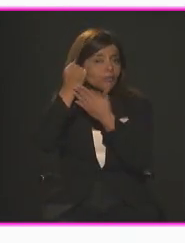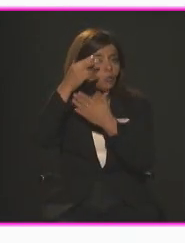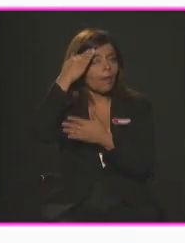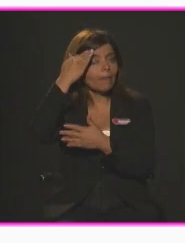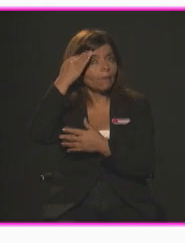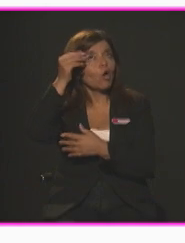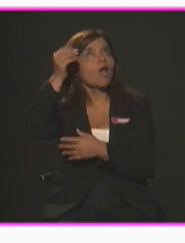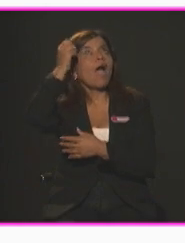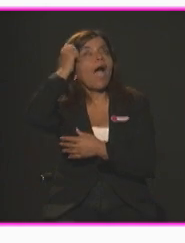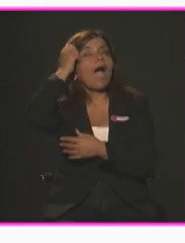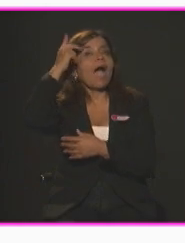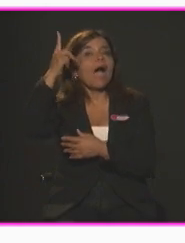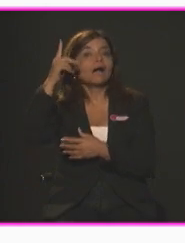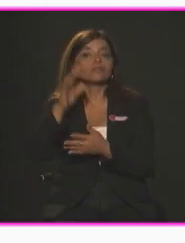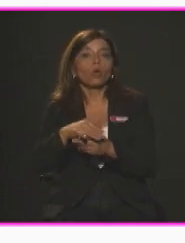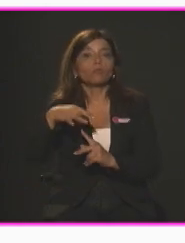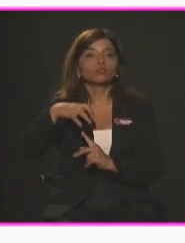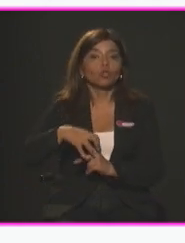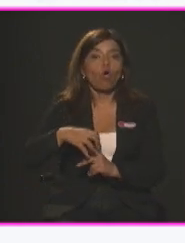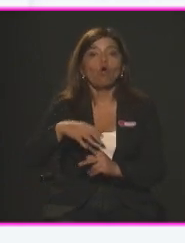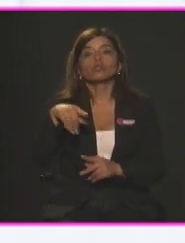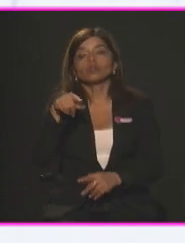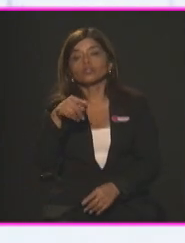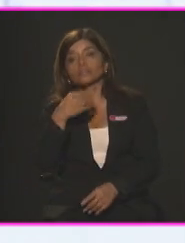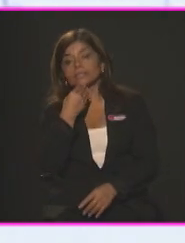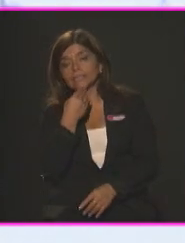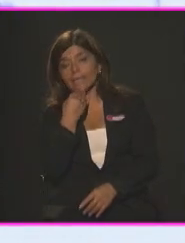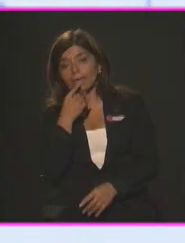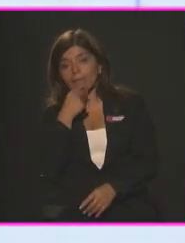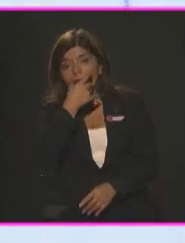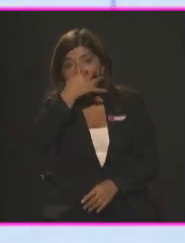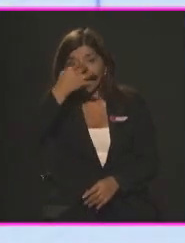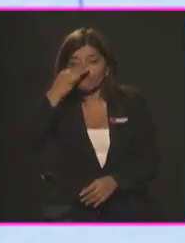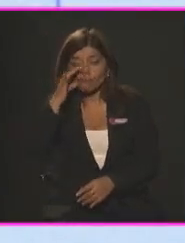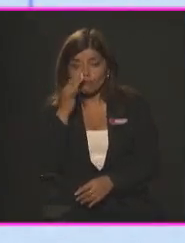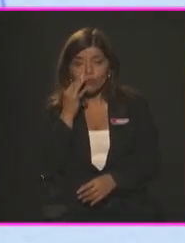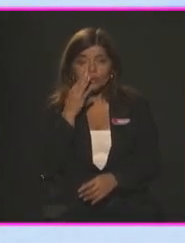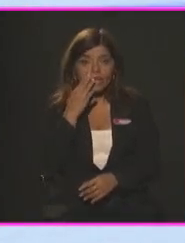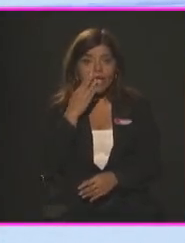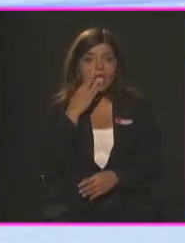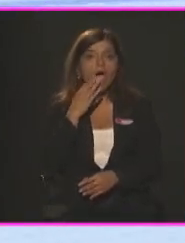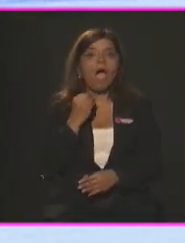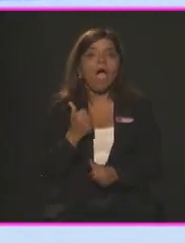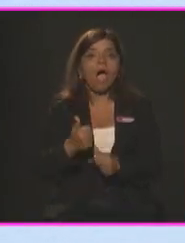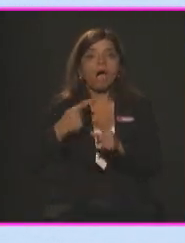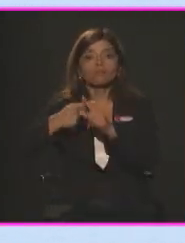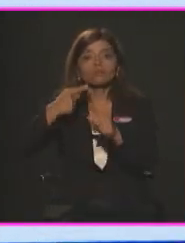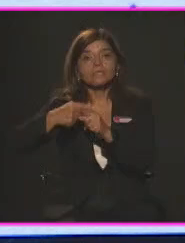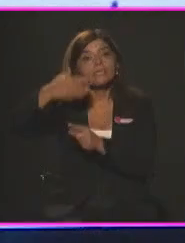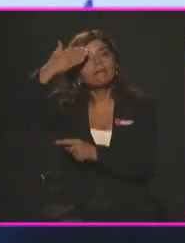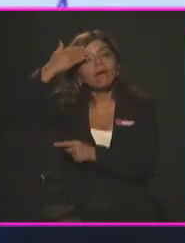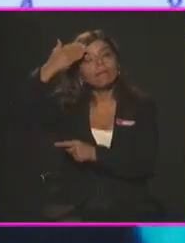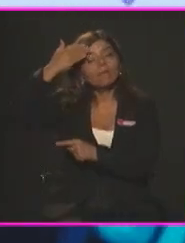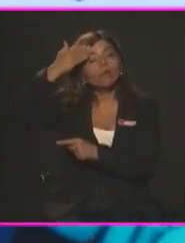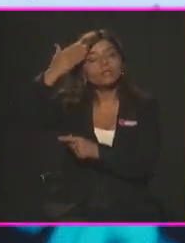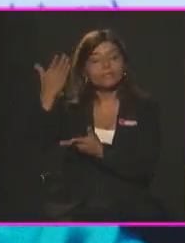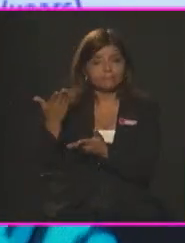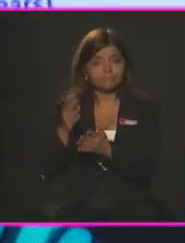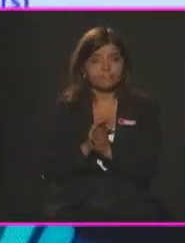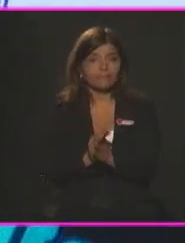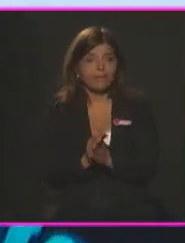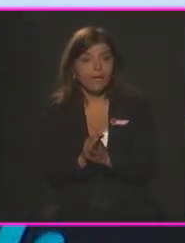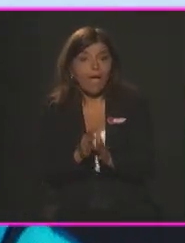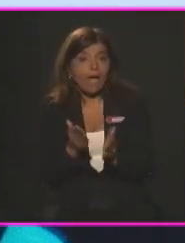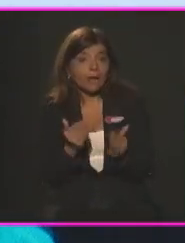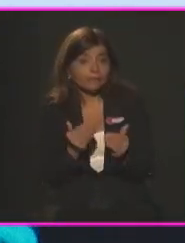actually good in the specific context of Alzheimer's. So what is exciting is, just like the advance in sequencing, now we take thousands of